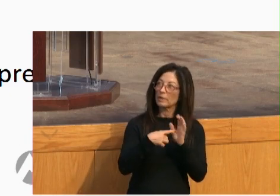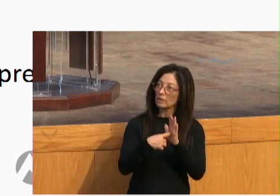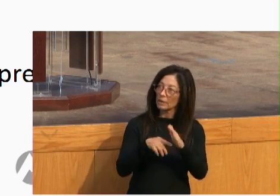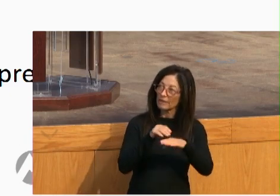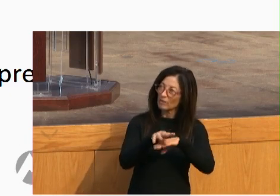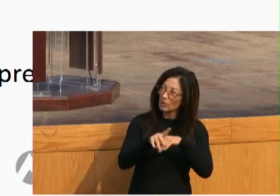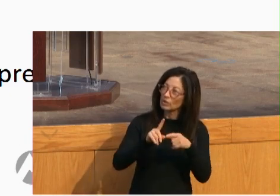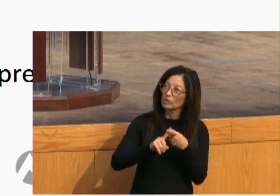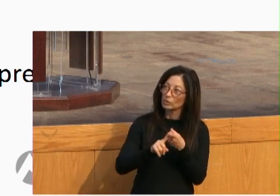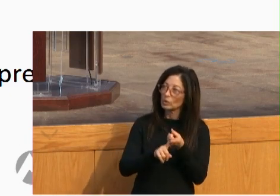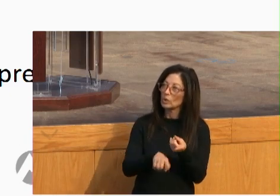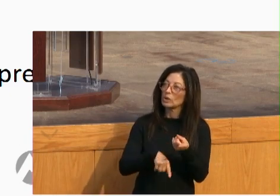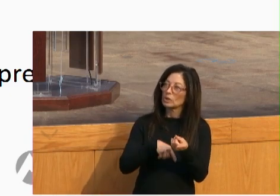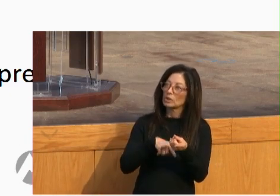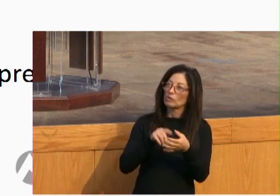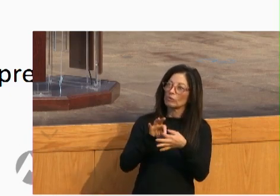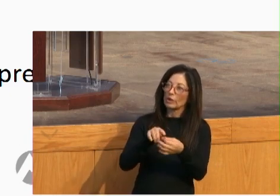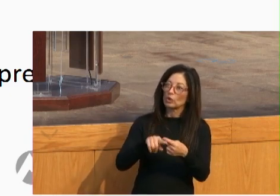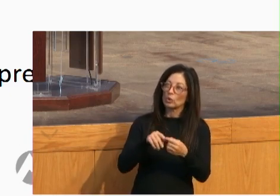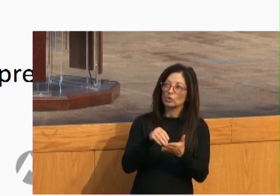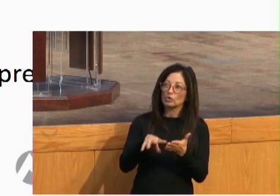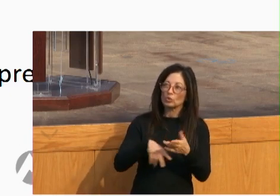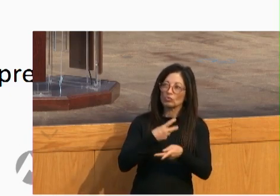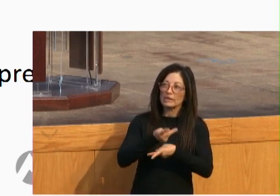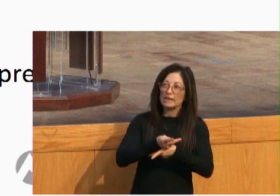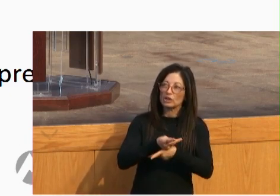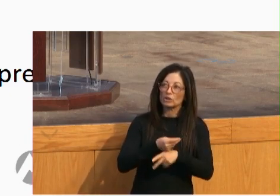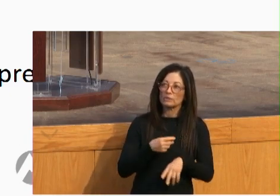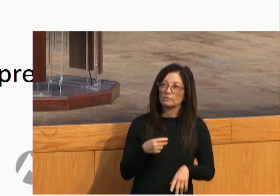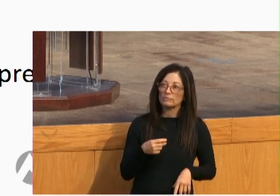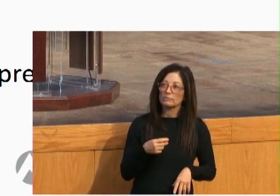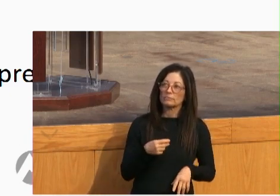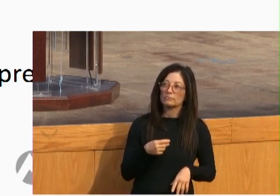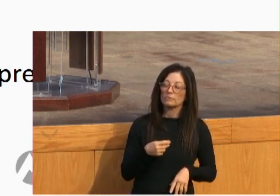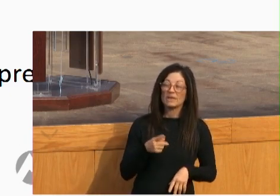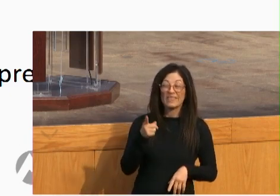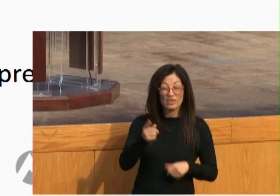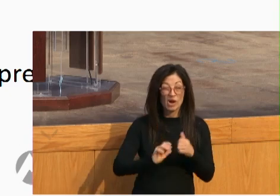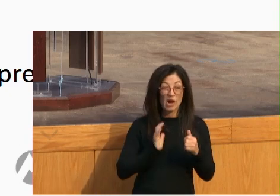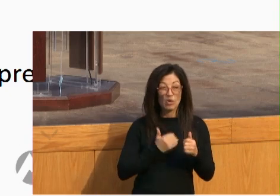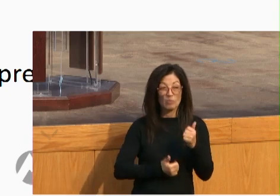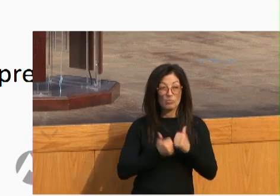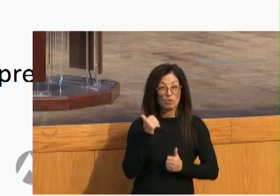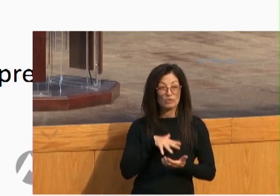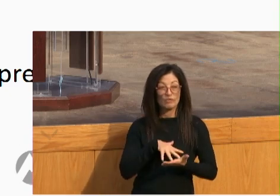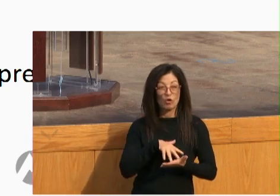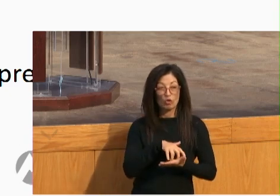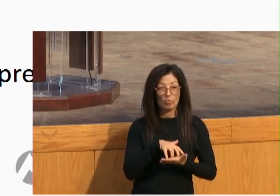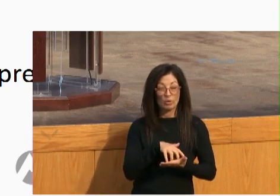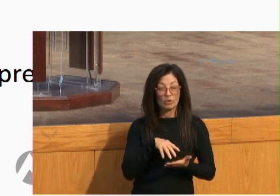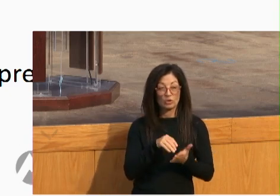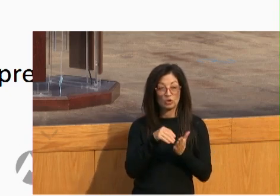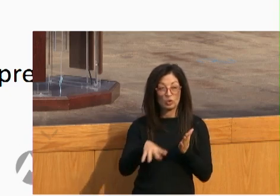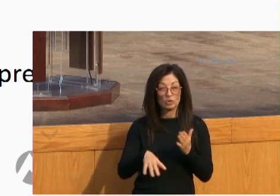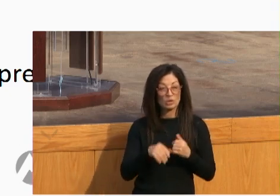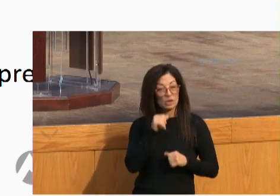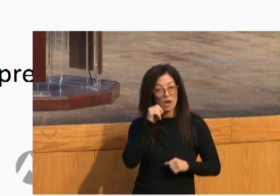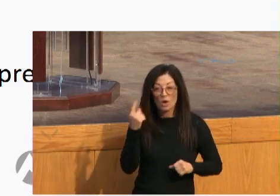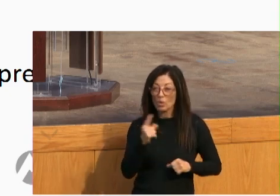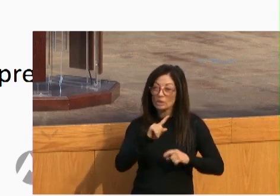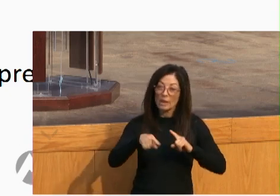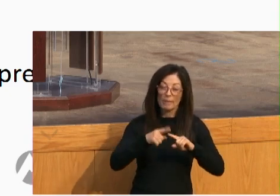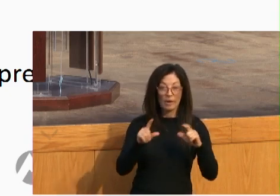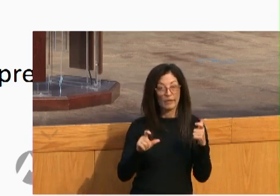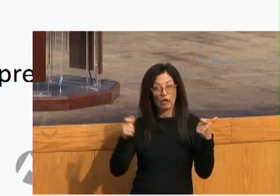to student retention. In this case, these are our most vulnerable students. And so it's not always about the